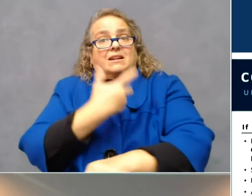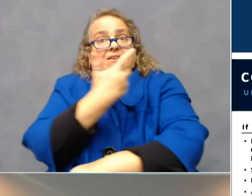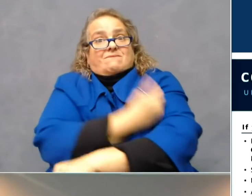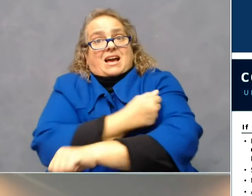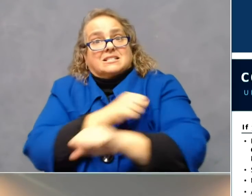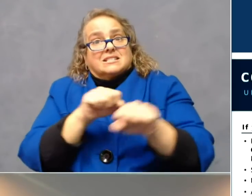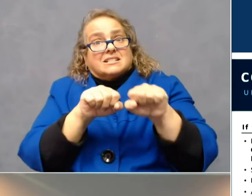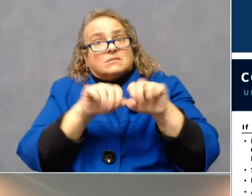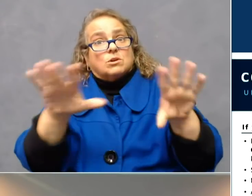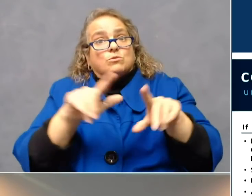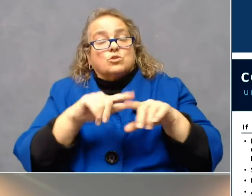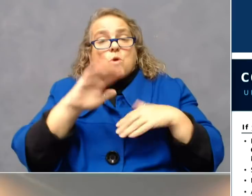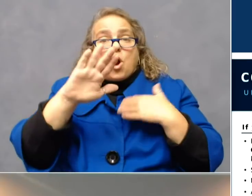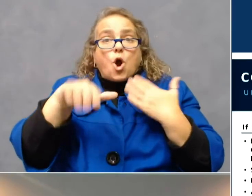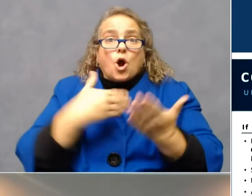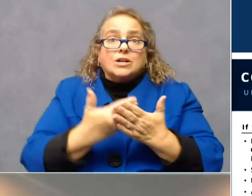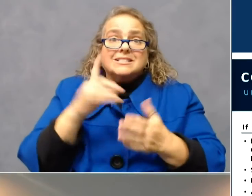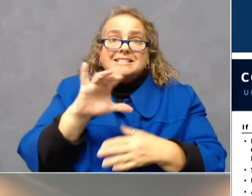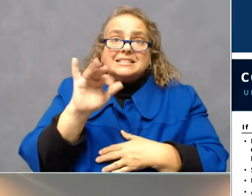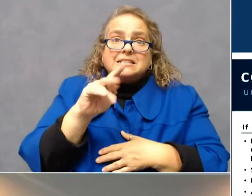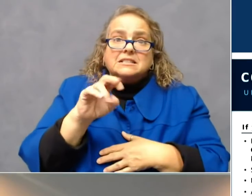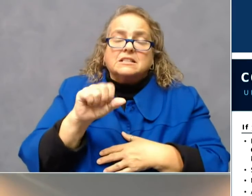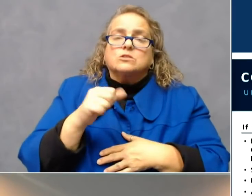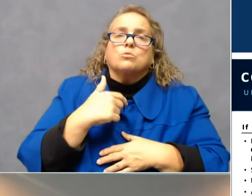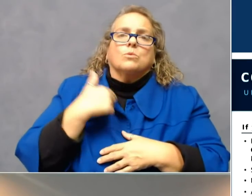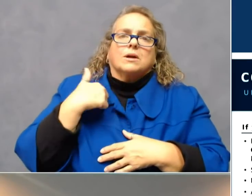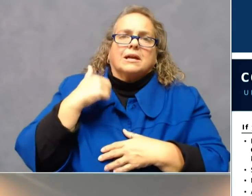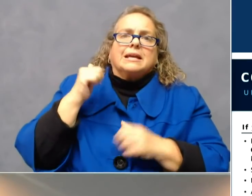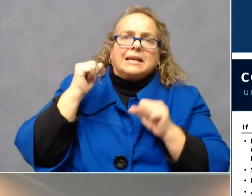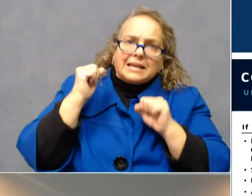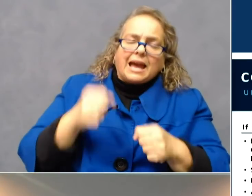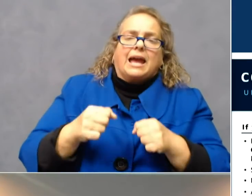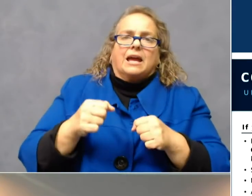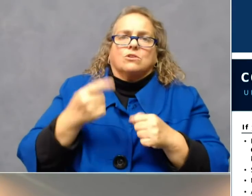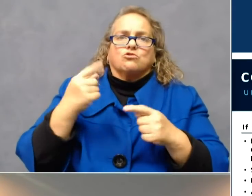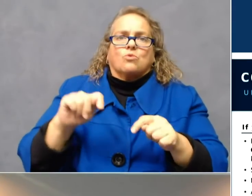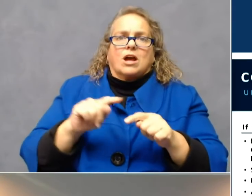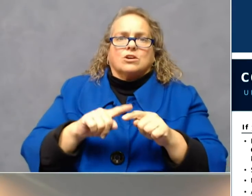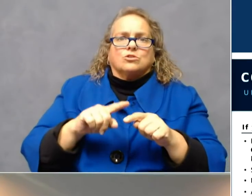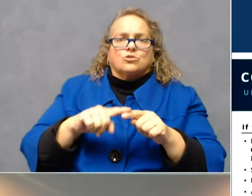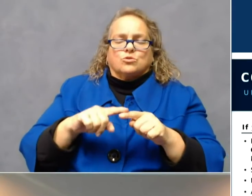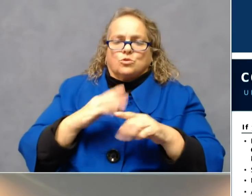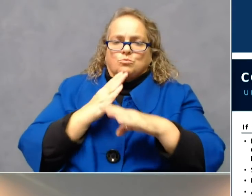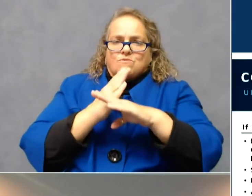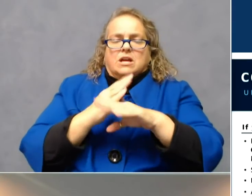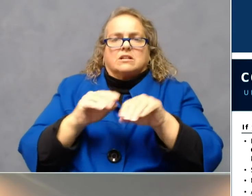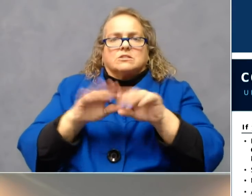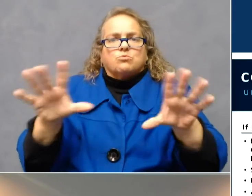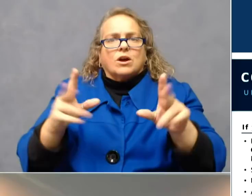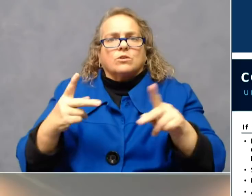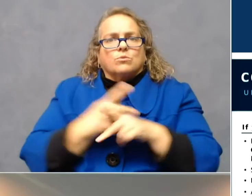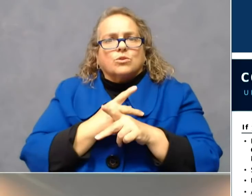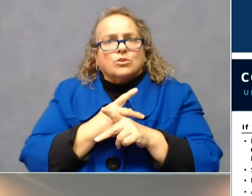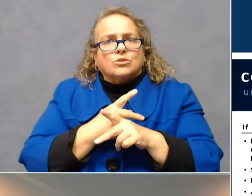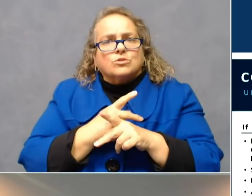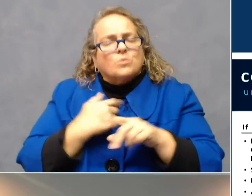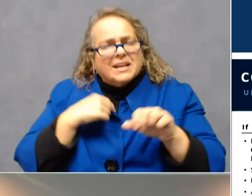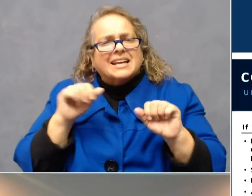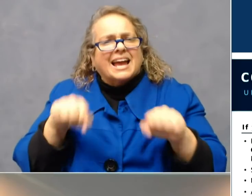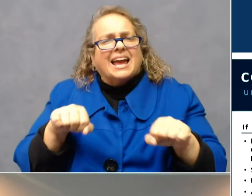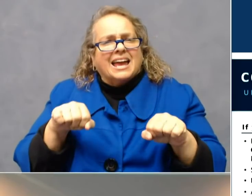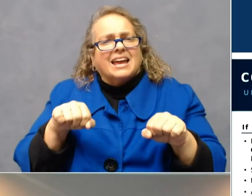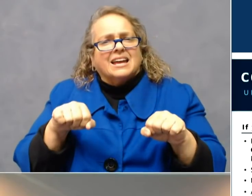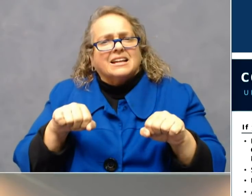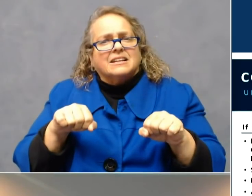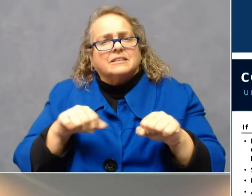our citizens that can get us past the pandemic. So one of the things that we've done, and one thing